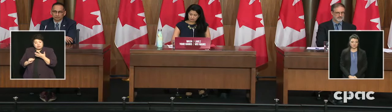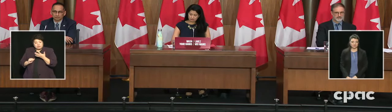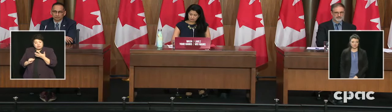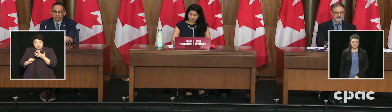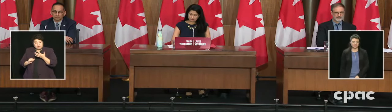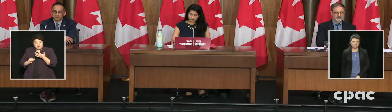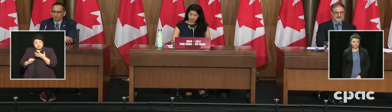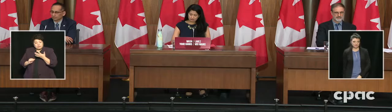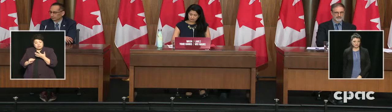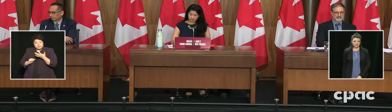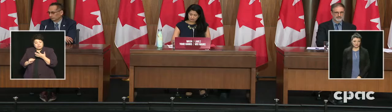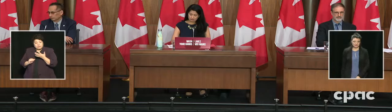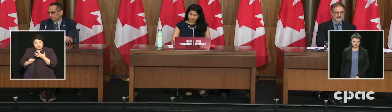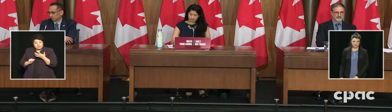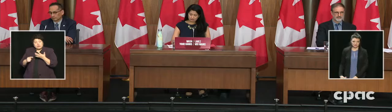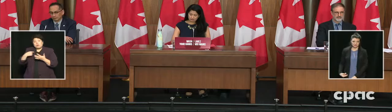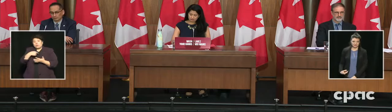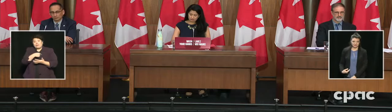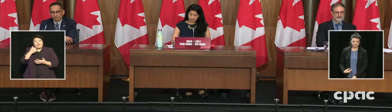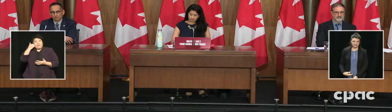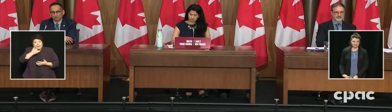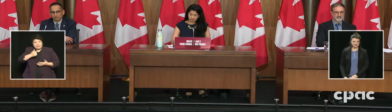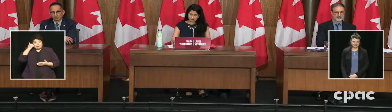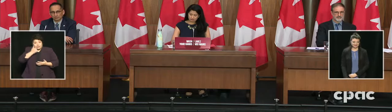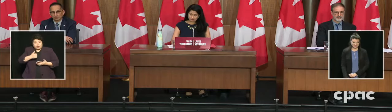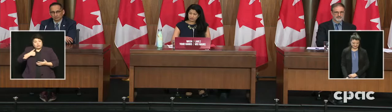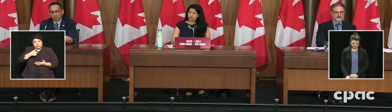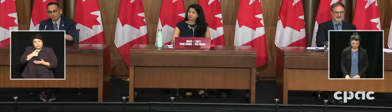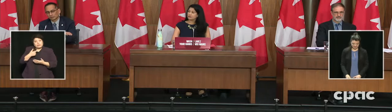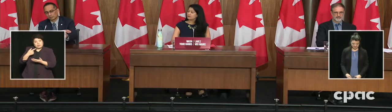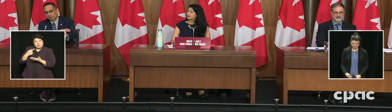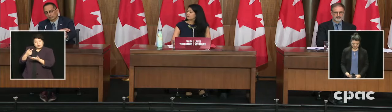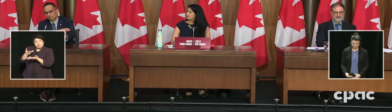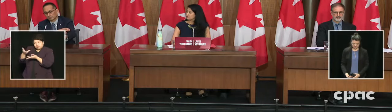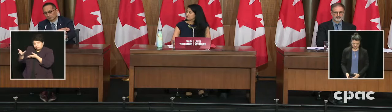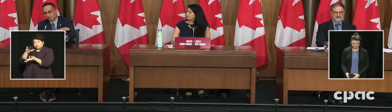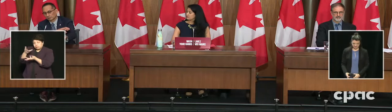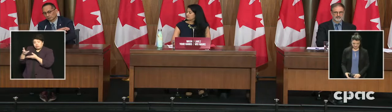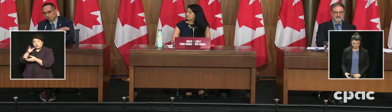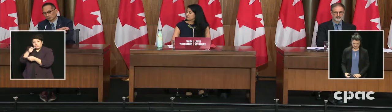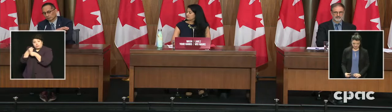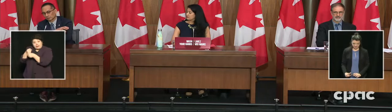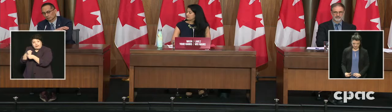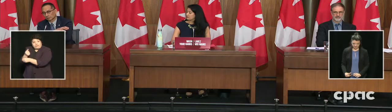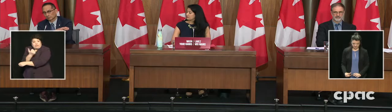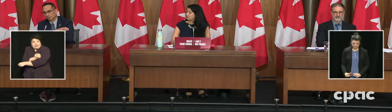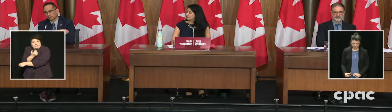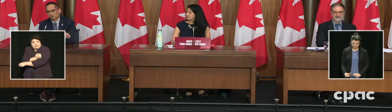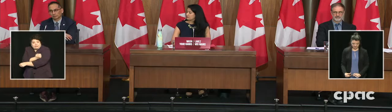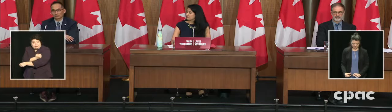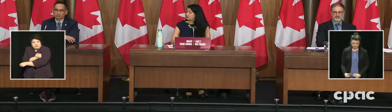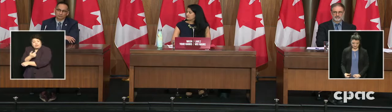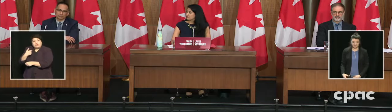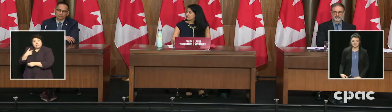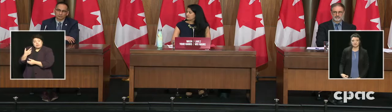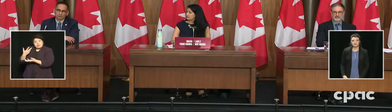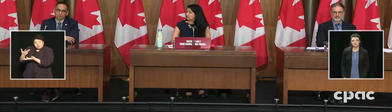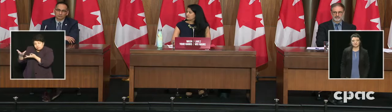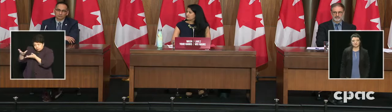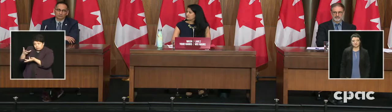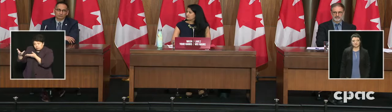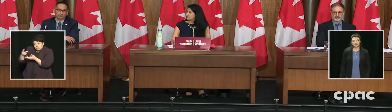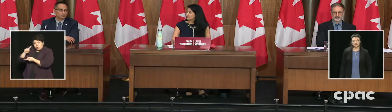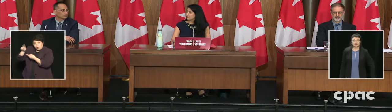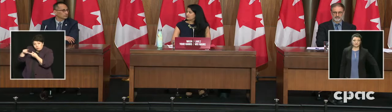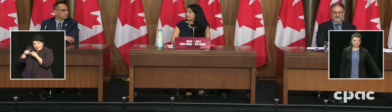where we're at is that we work every day with the vaccine manufacturers to firm up the delivery schedule.